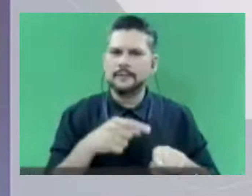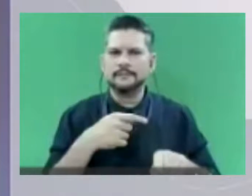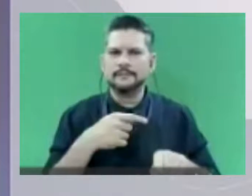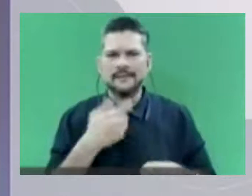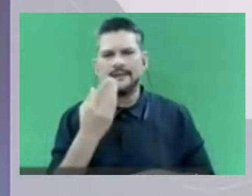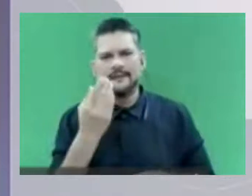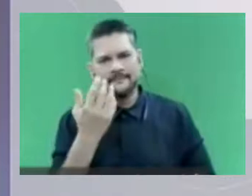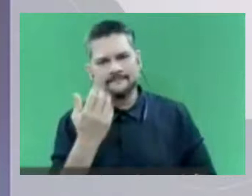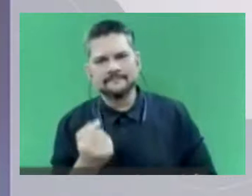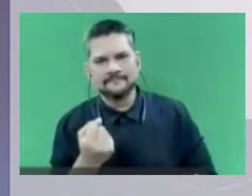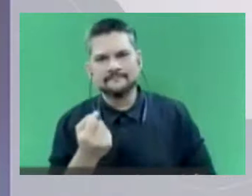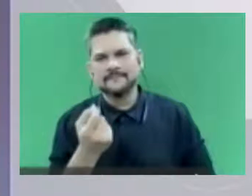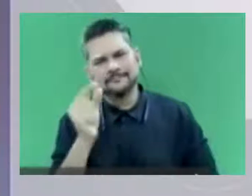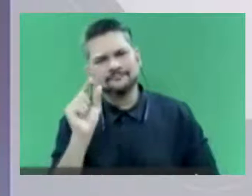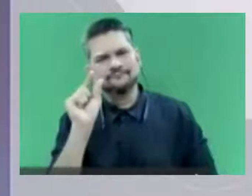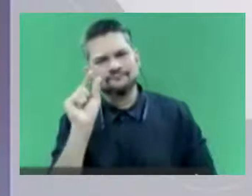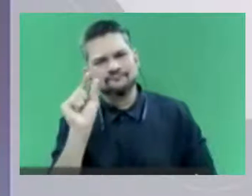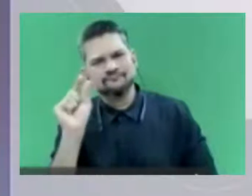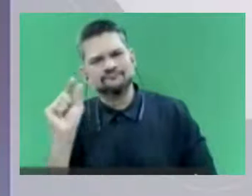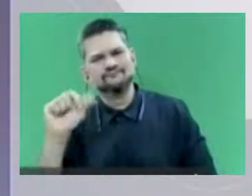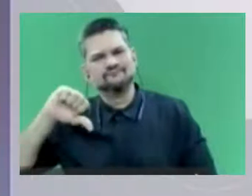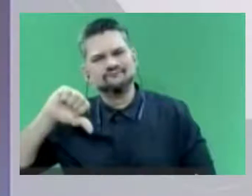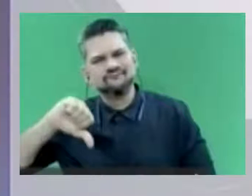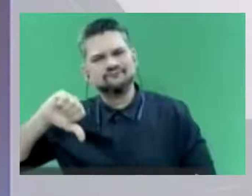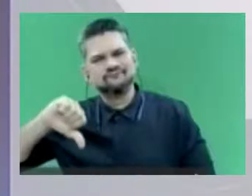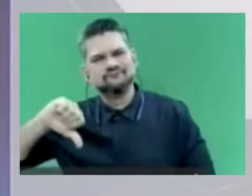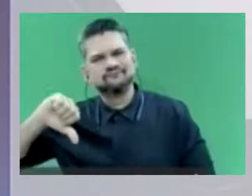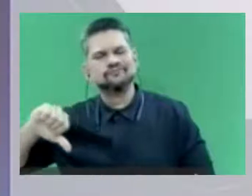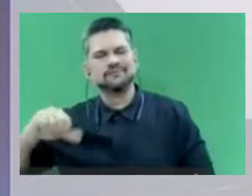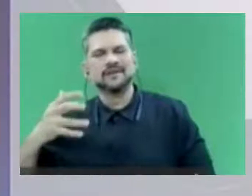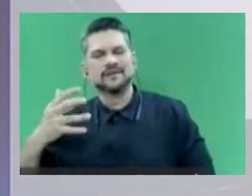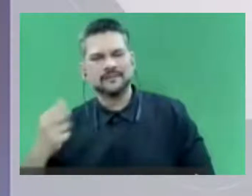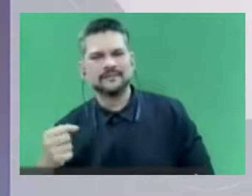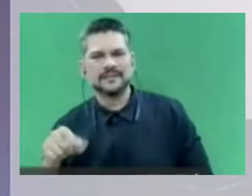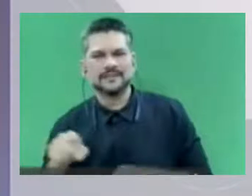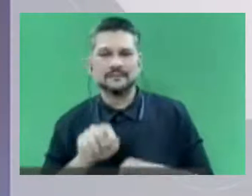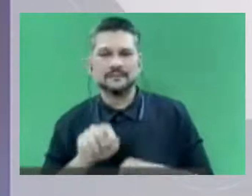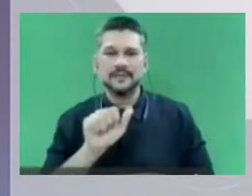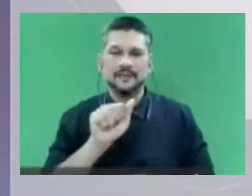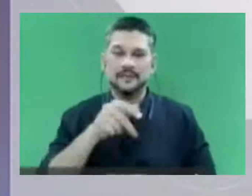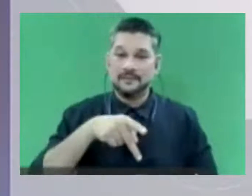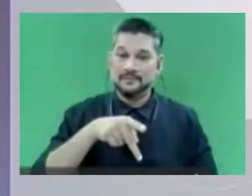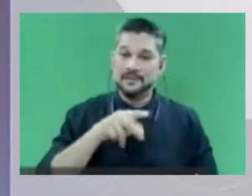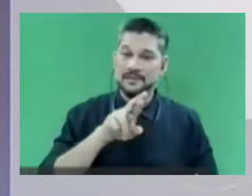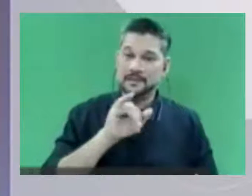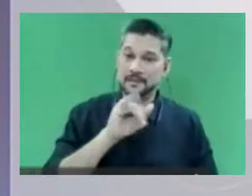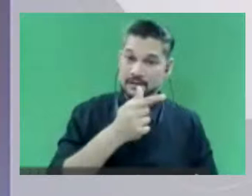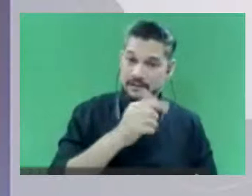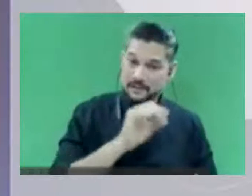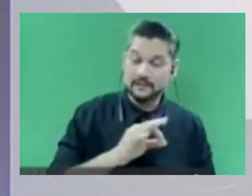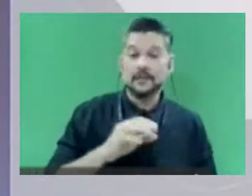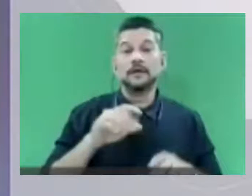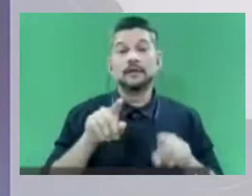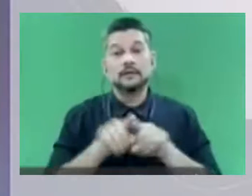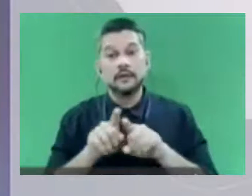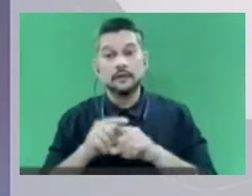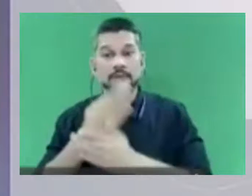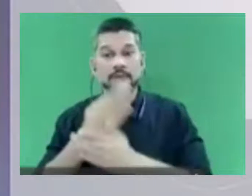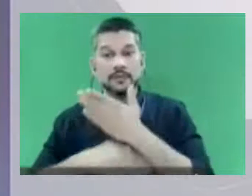in APrIGF, it is a mainstreaming movement. There is a disability movement. So we disability